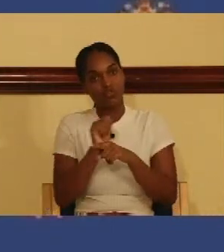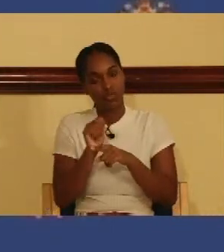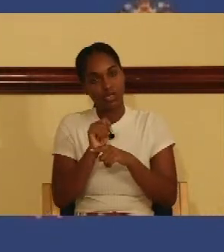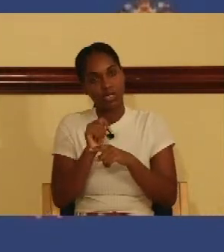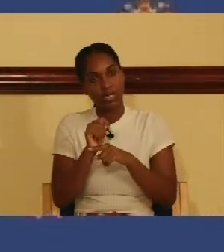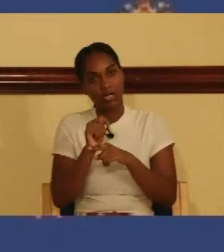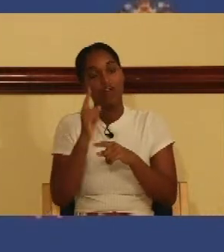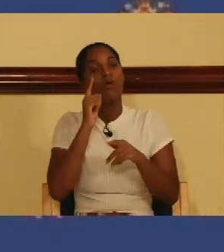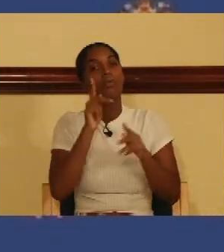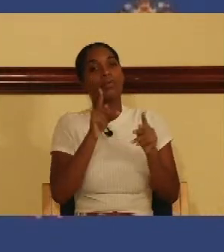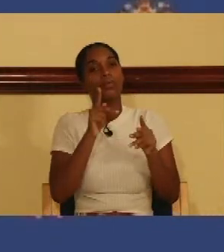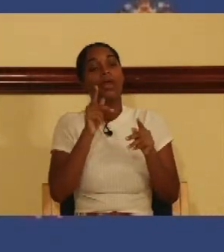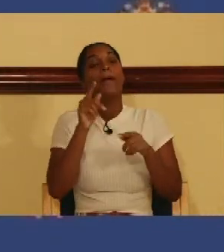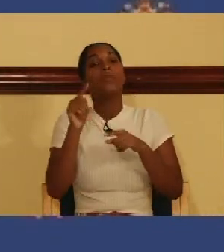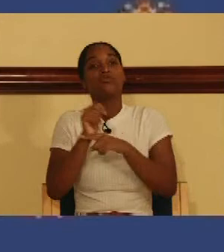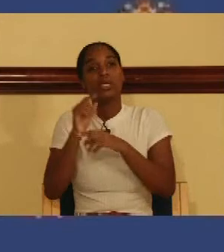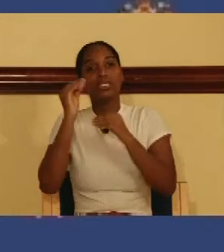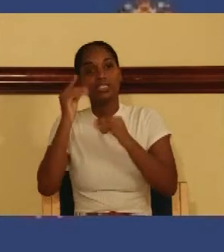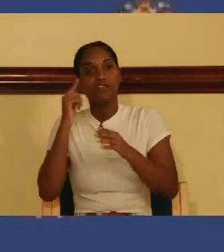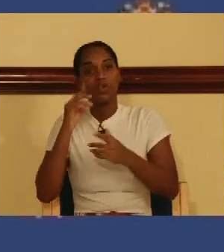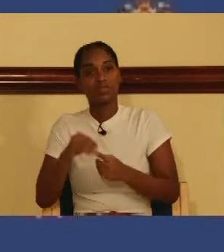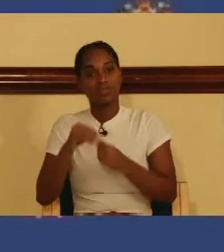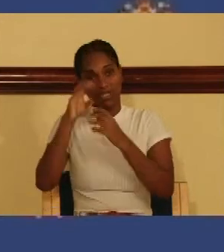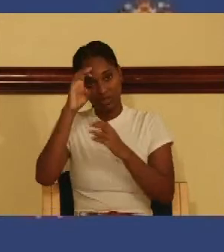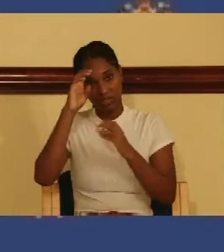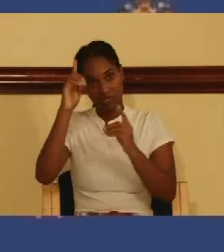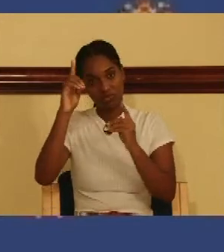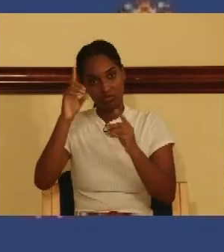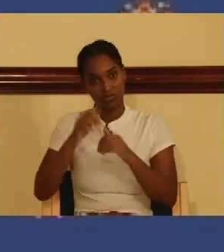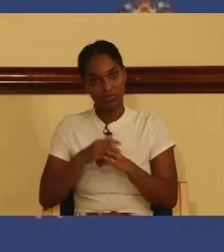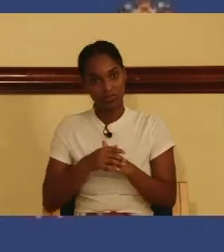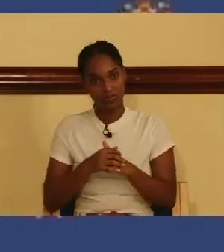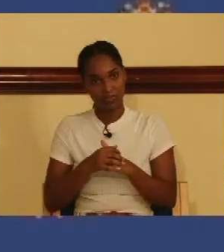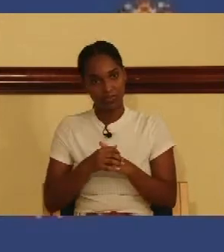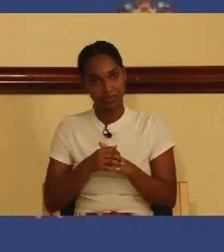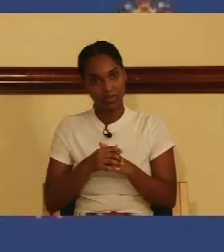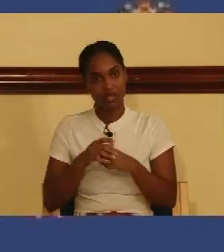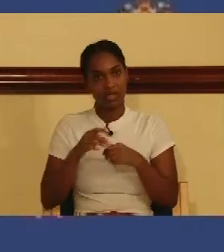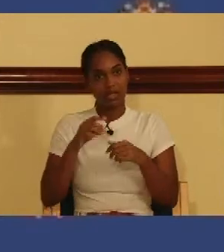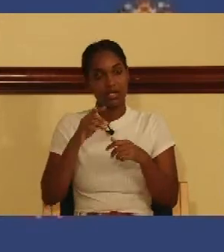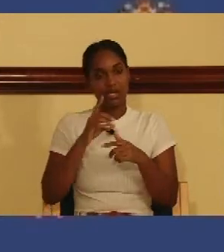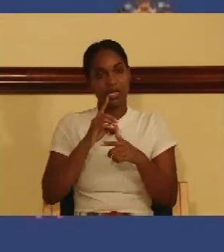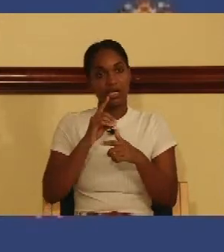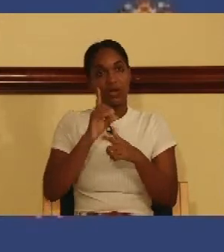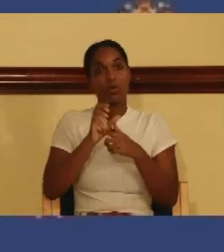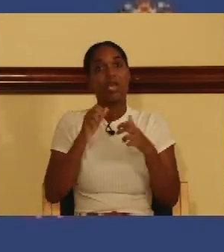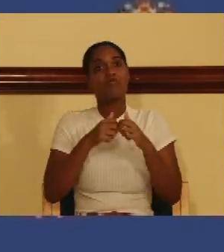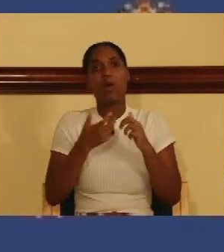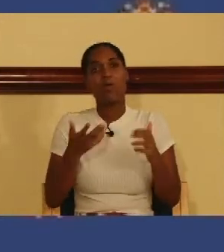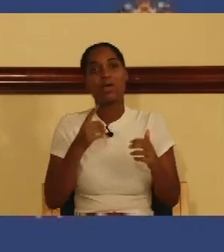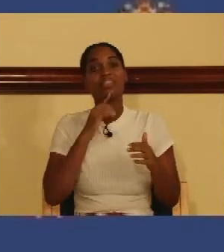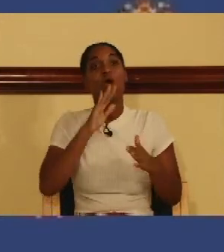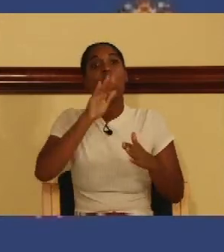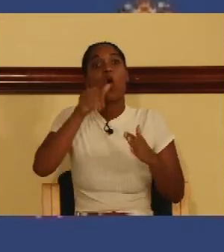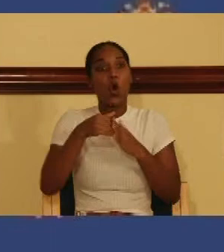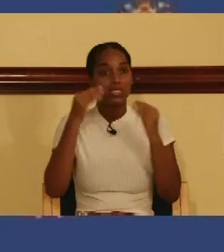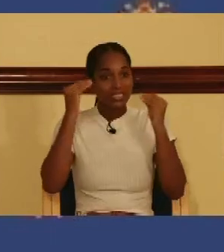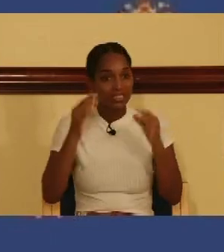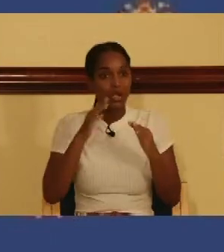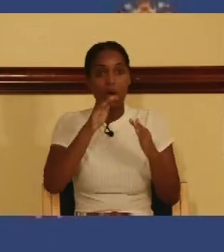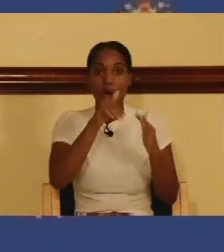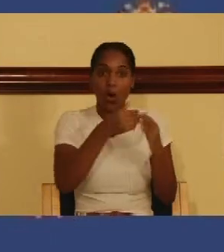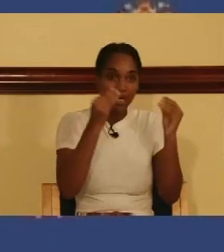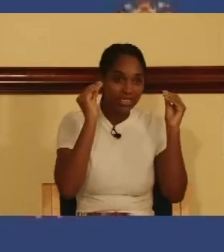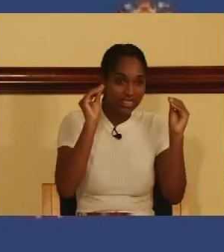educators, right? But in addition to that, what has recently been introduced is that all teachers